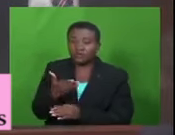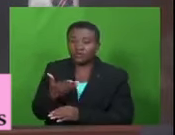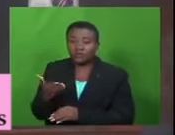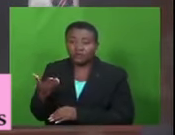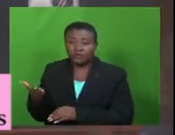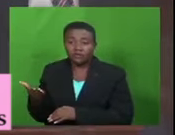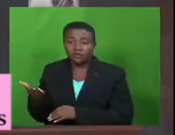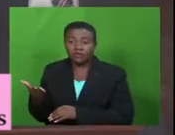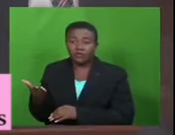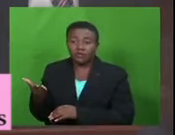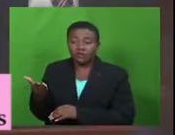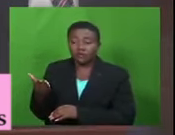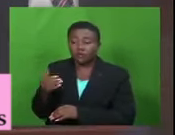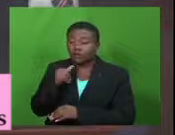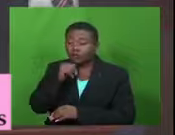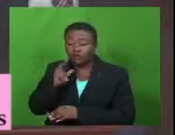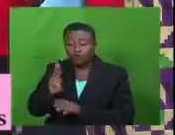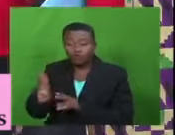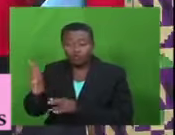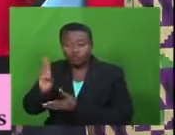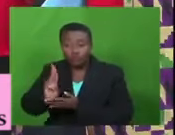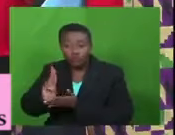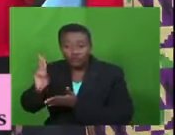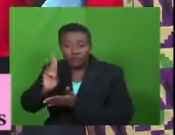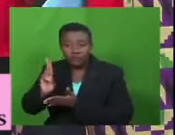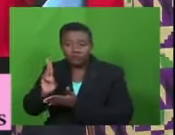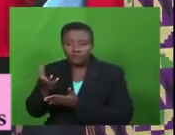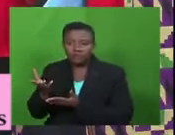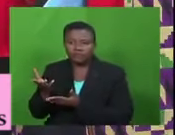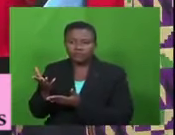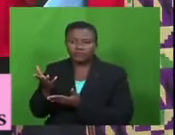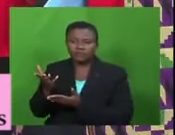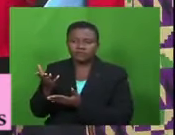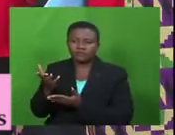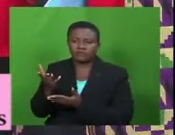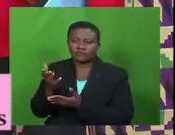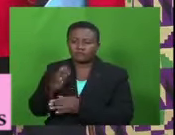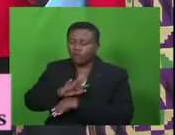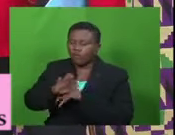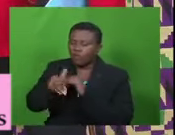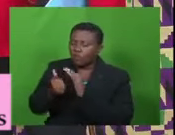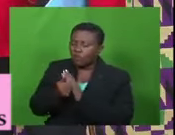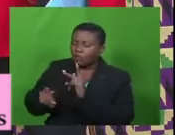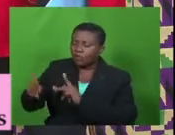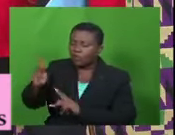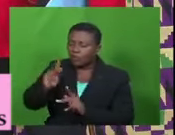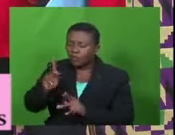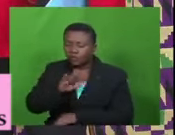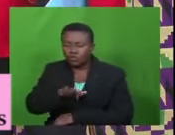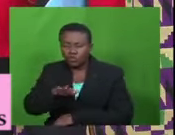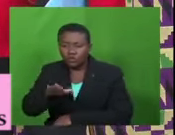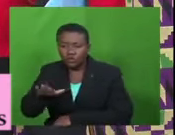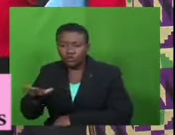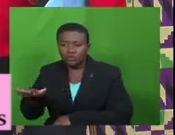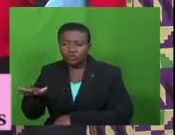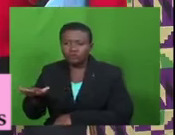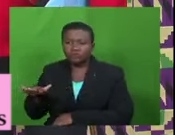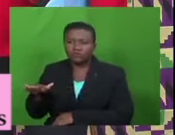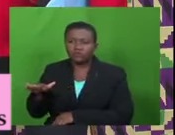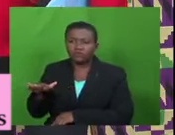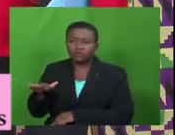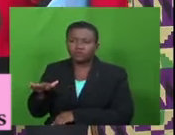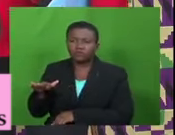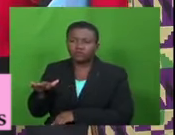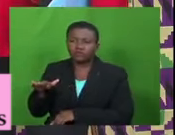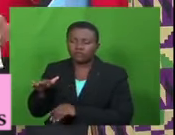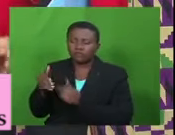not universally popular. But faced with the prospect of a whole generation of our children losing irreplaceable